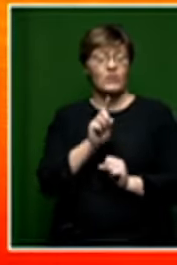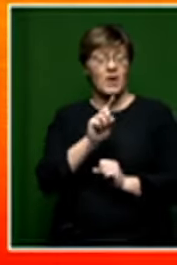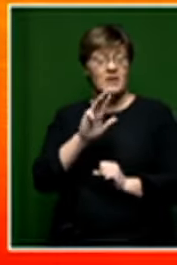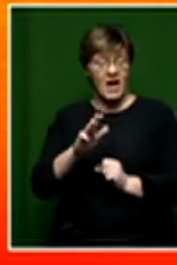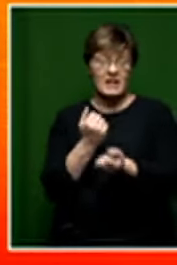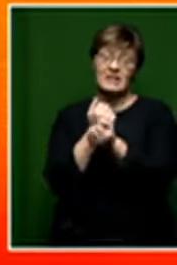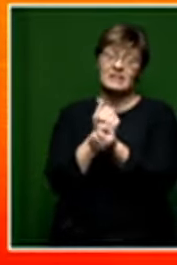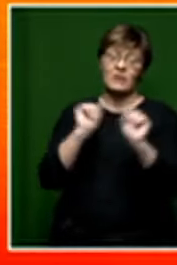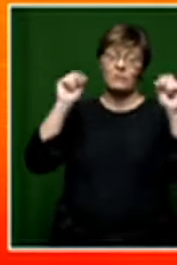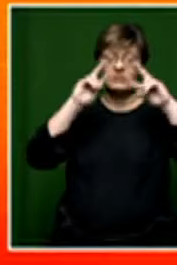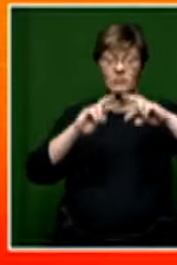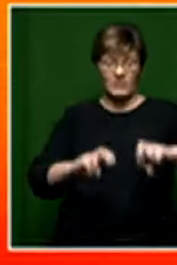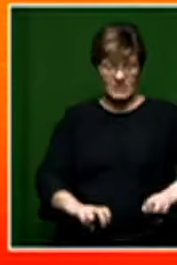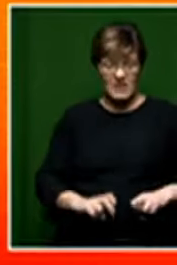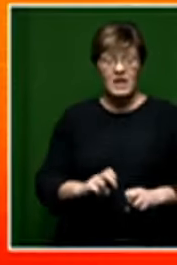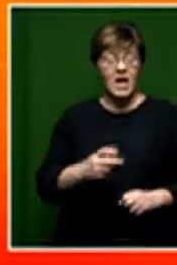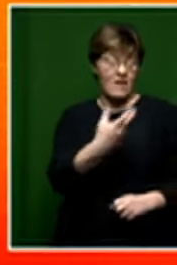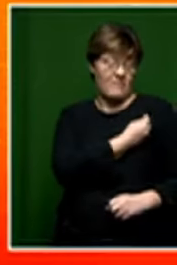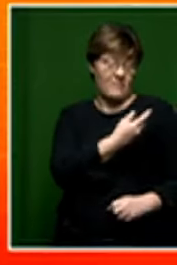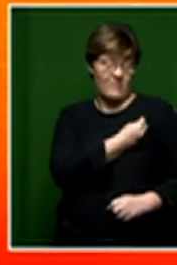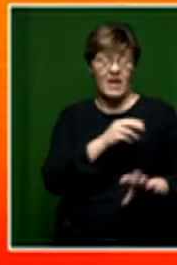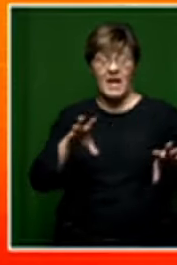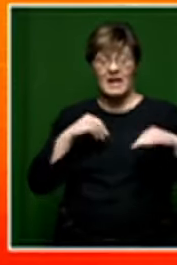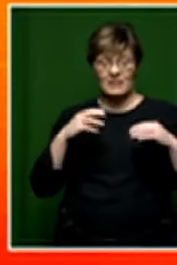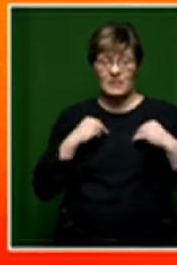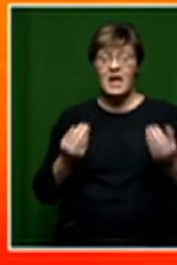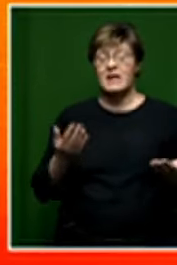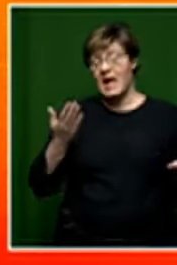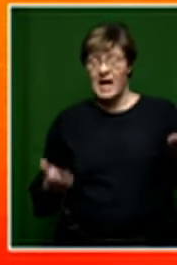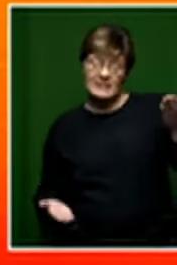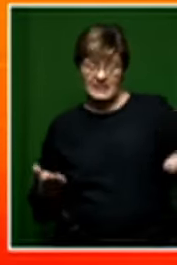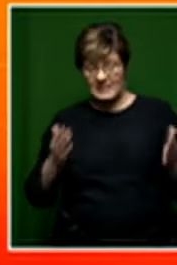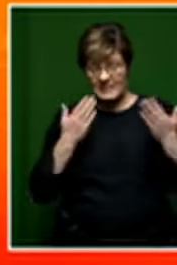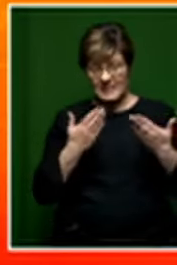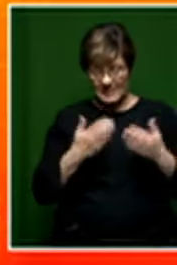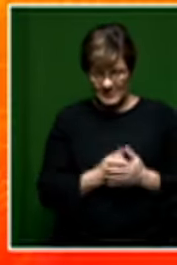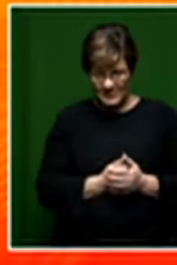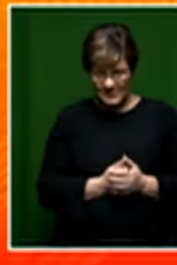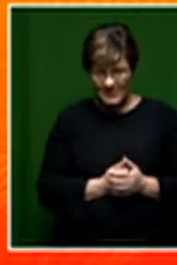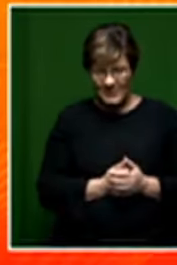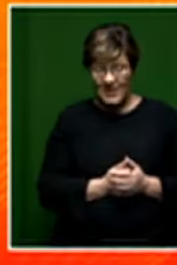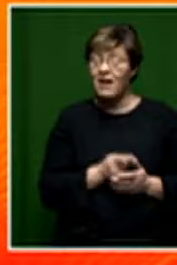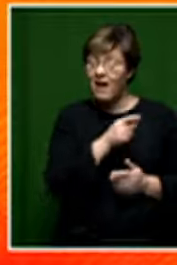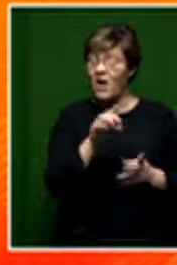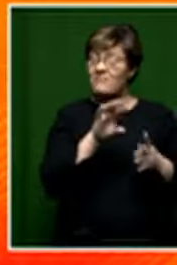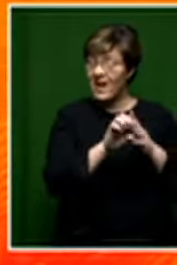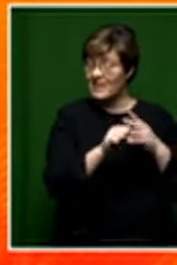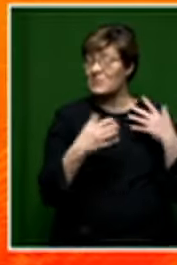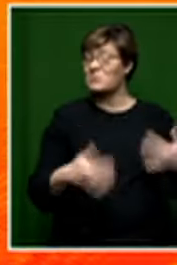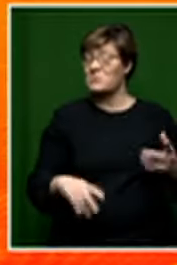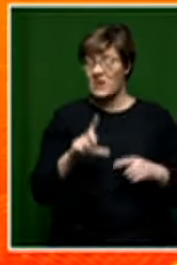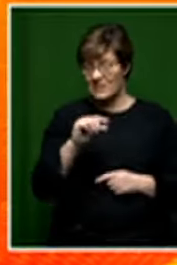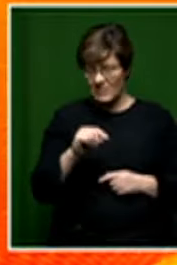Survey, COVID-19 Vaccine Acceptance and Hesitancy Study. So very interesting, some of those findings. And